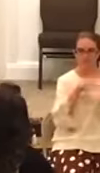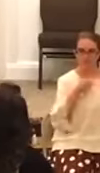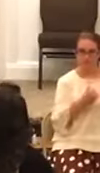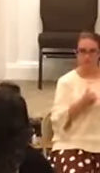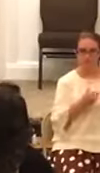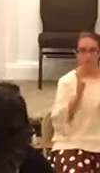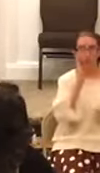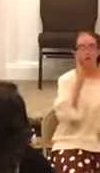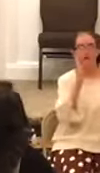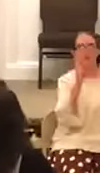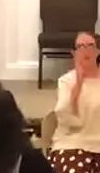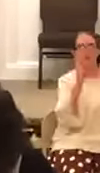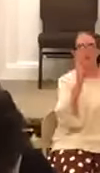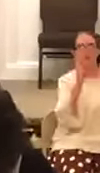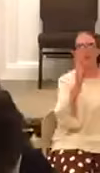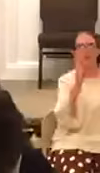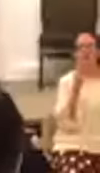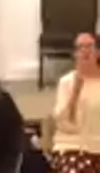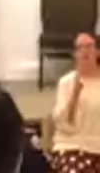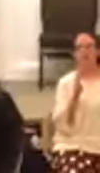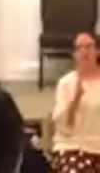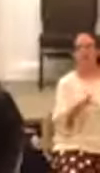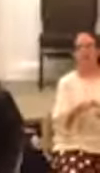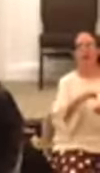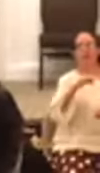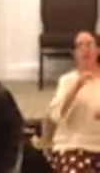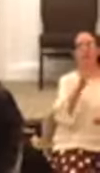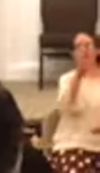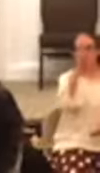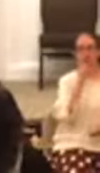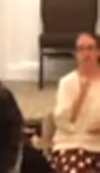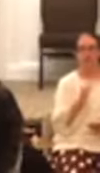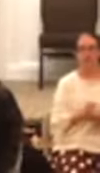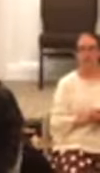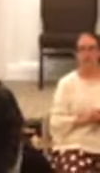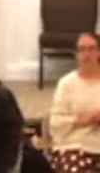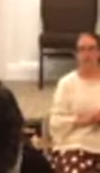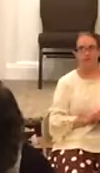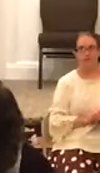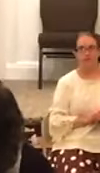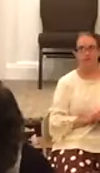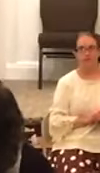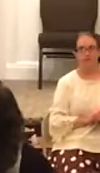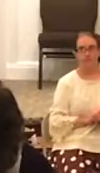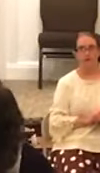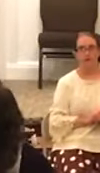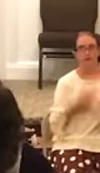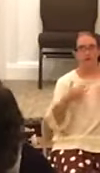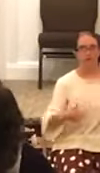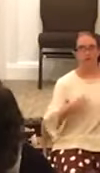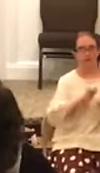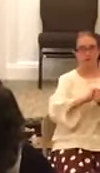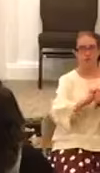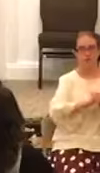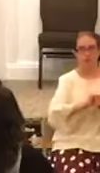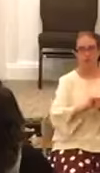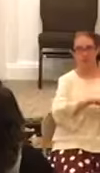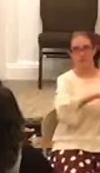shall see God. Hallelujah. Whew, my goodness. And our bodies washed